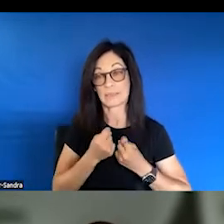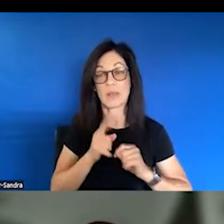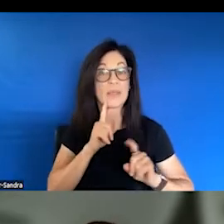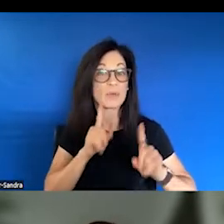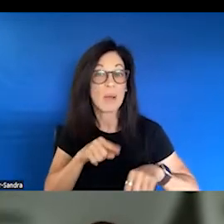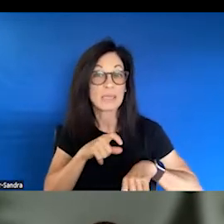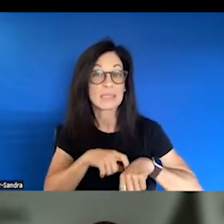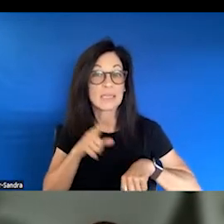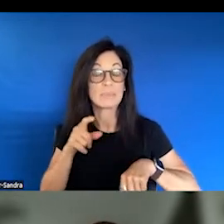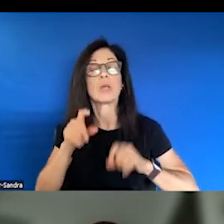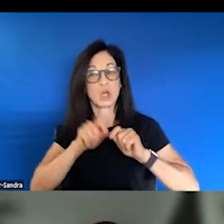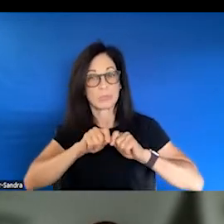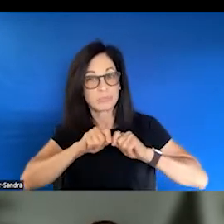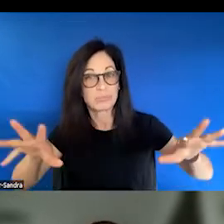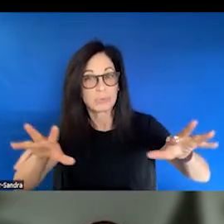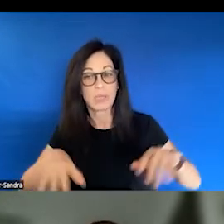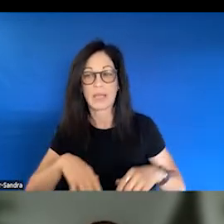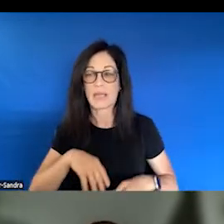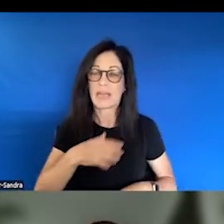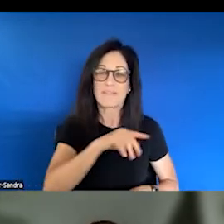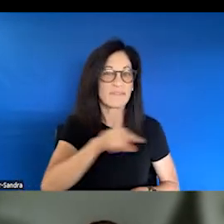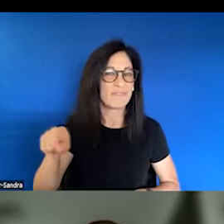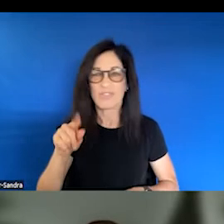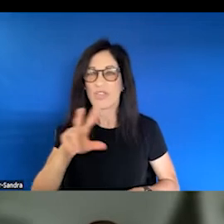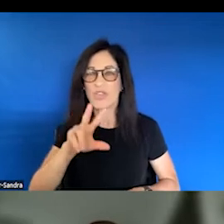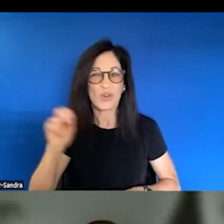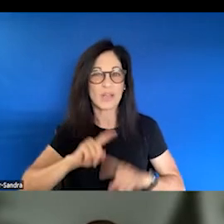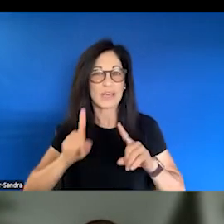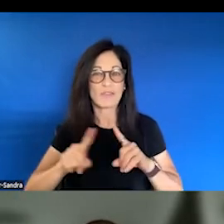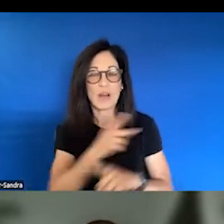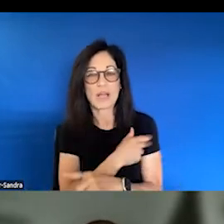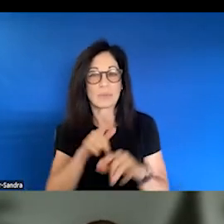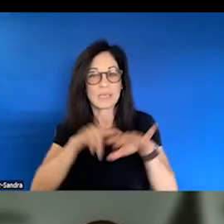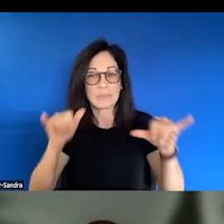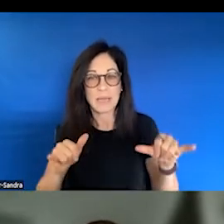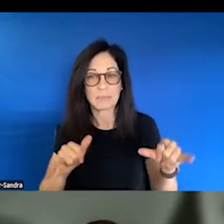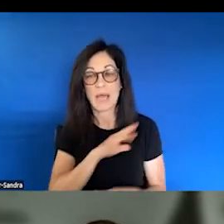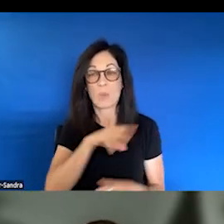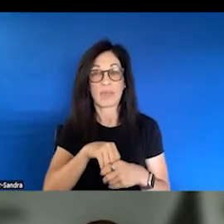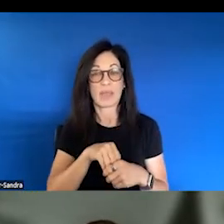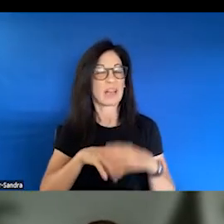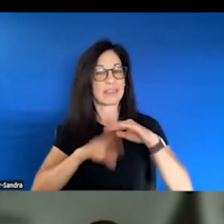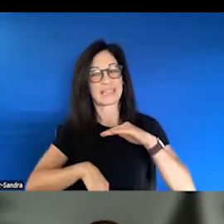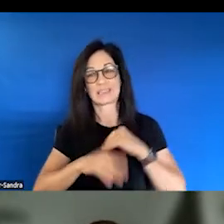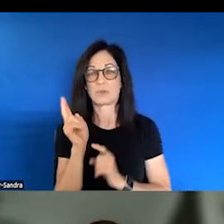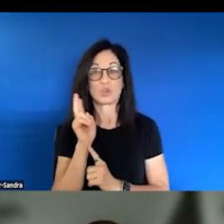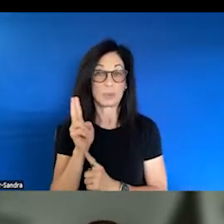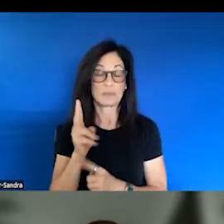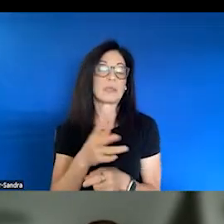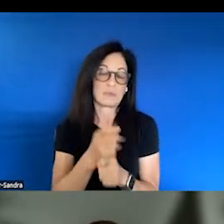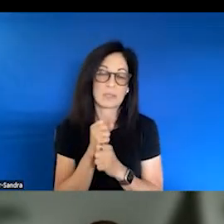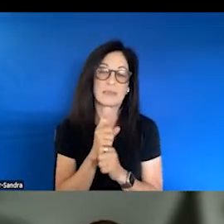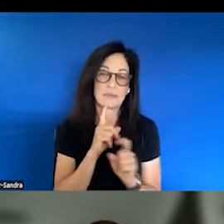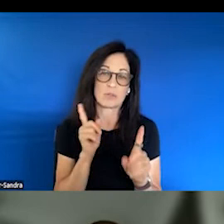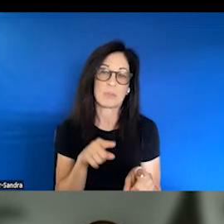request in, it could go out to 15 to 30 behavioral health hospitals at the same time. And within 2 minutes, less than 2 minutes, they have received a